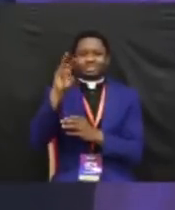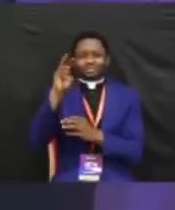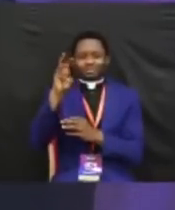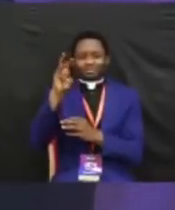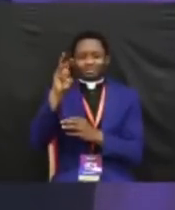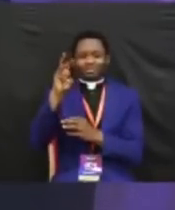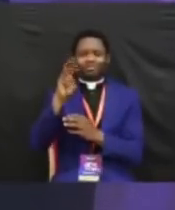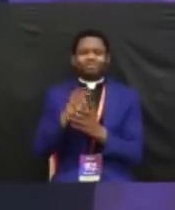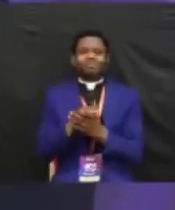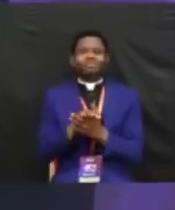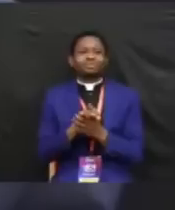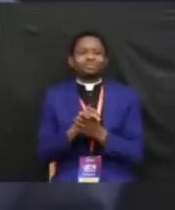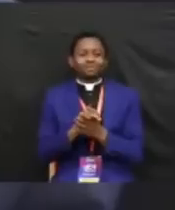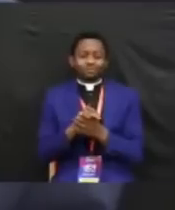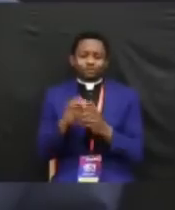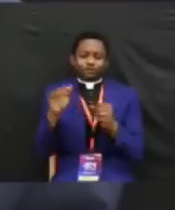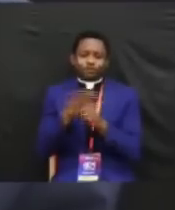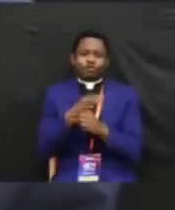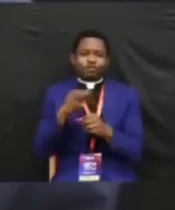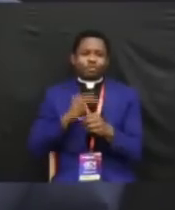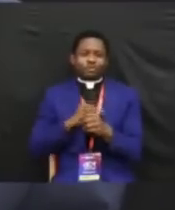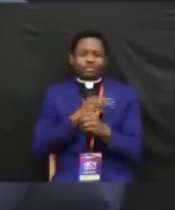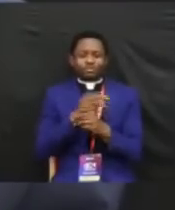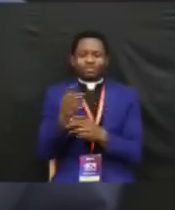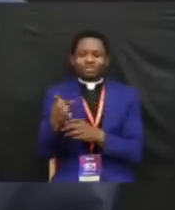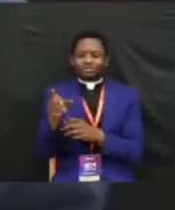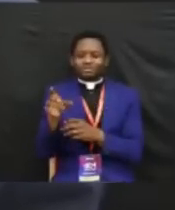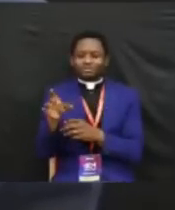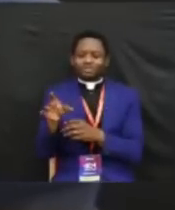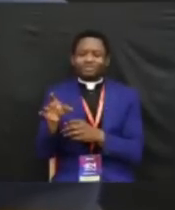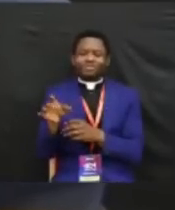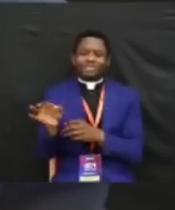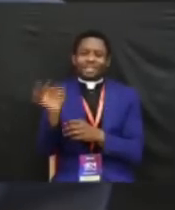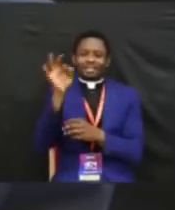16 with a total membership of 930.